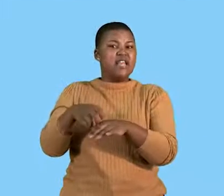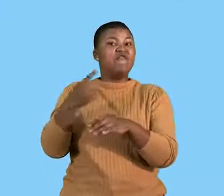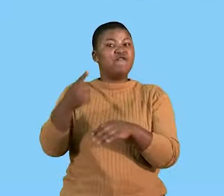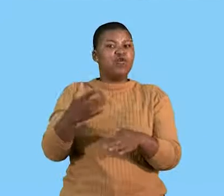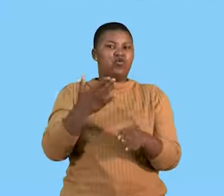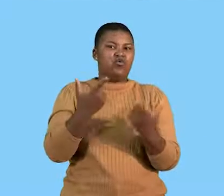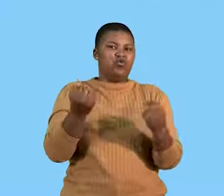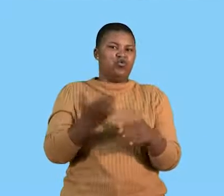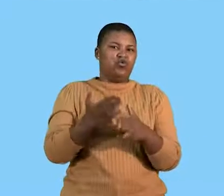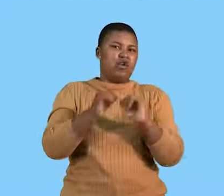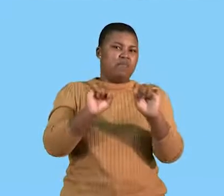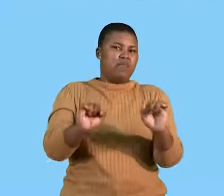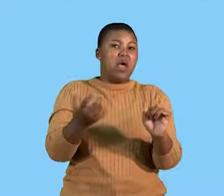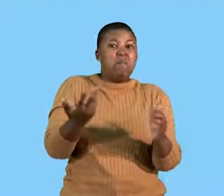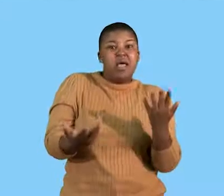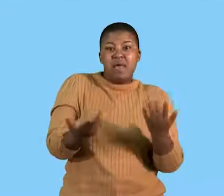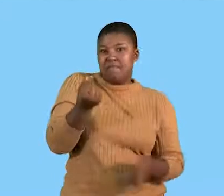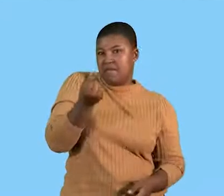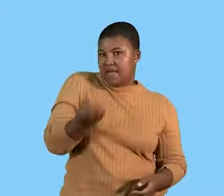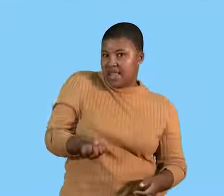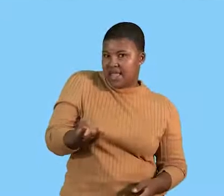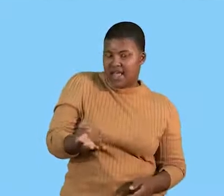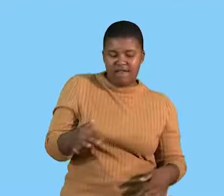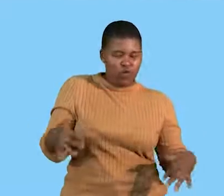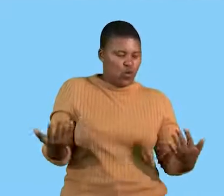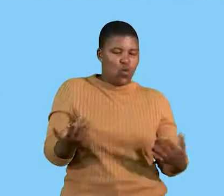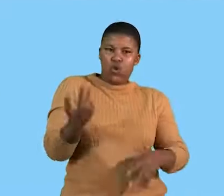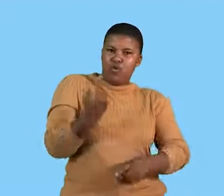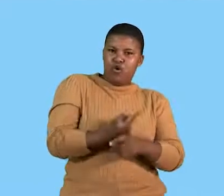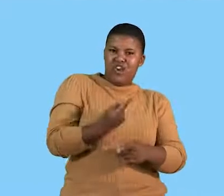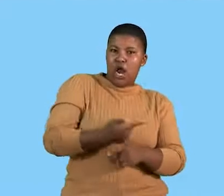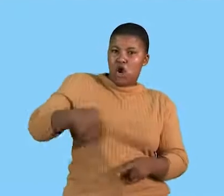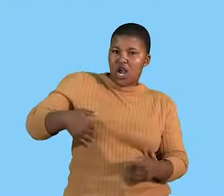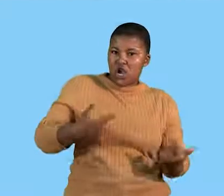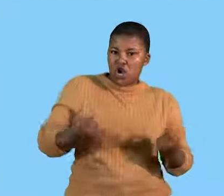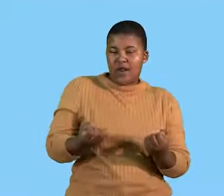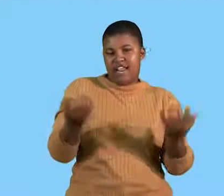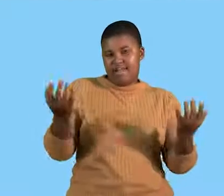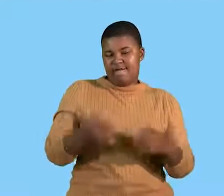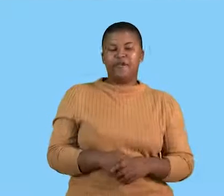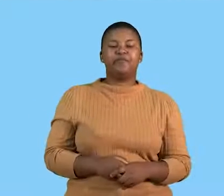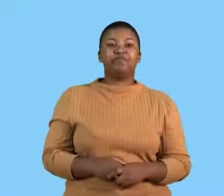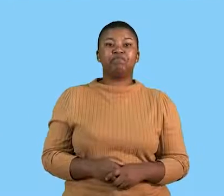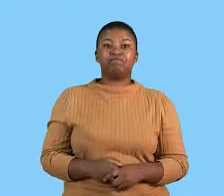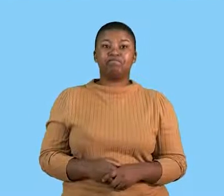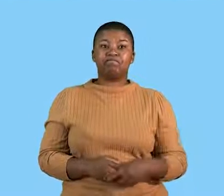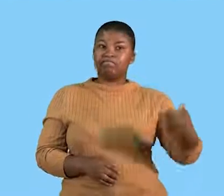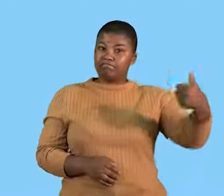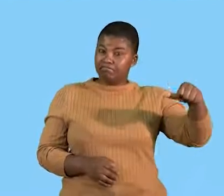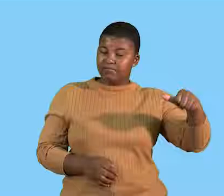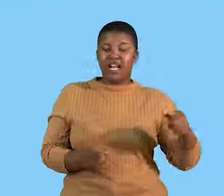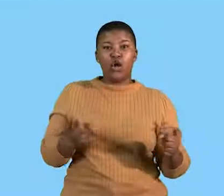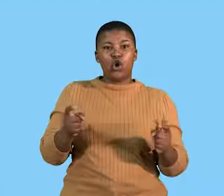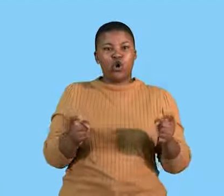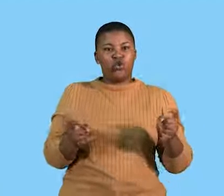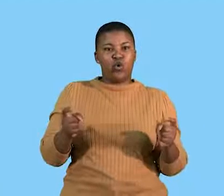to do their tasks. So we maybe give them the money, raw materials, etc. So that's what organizing is.